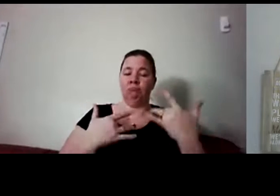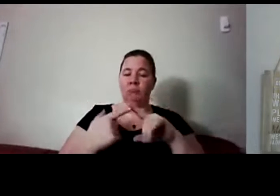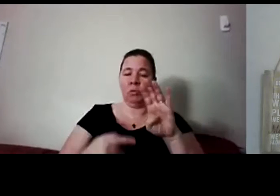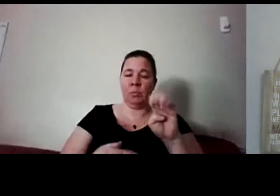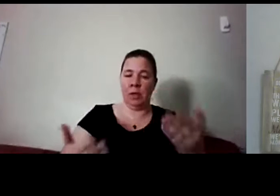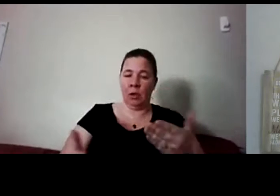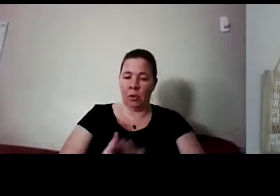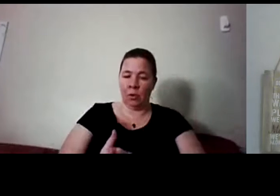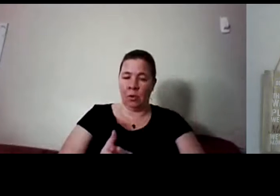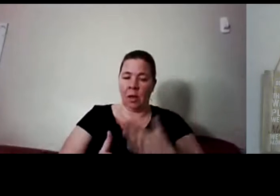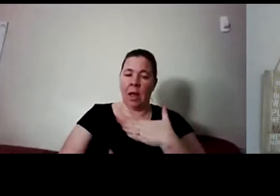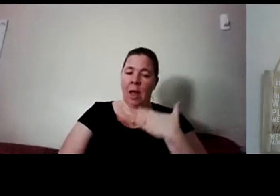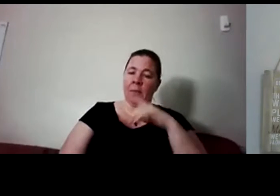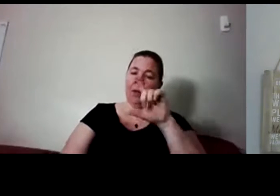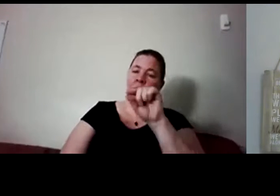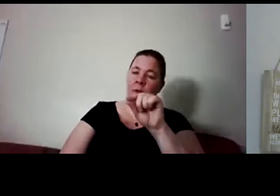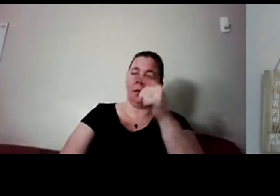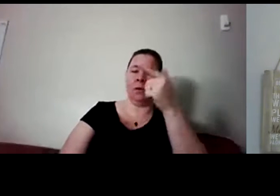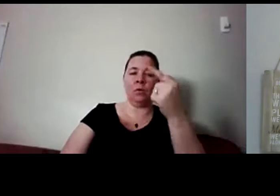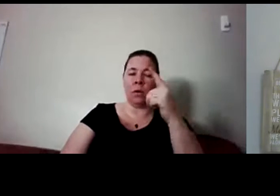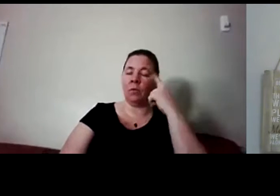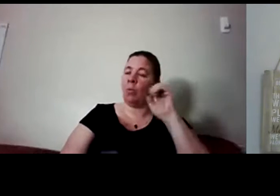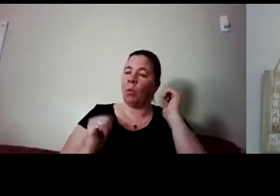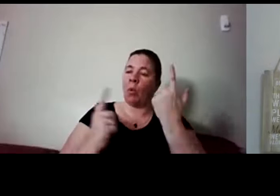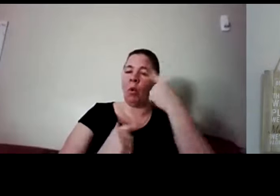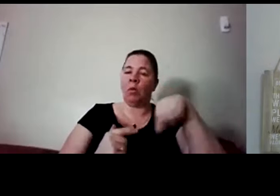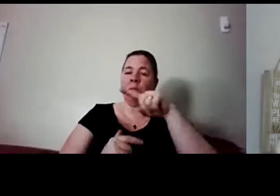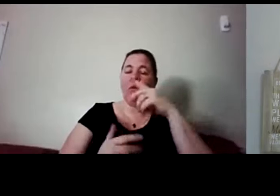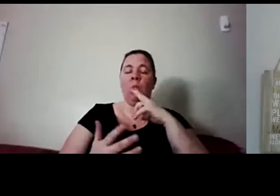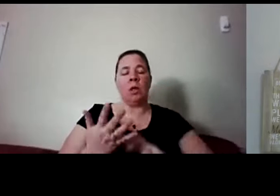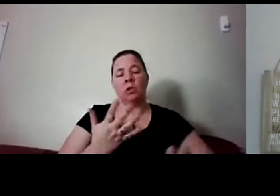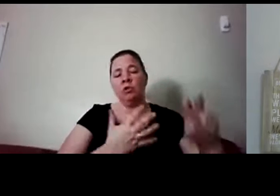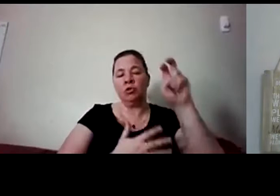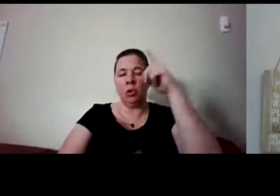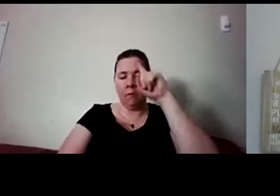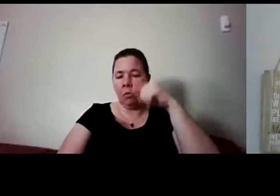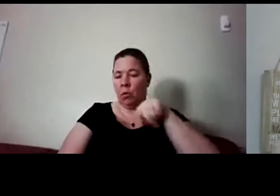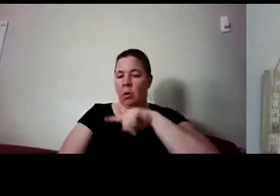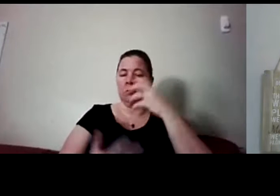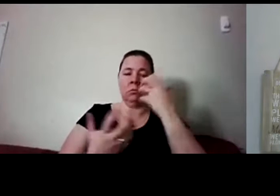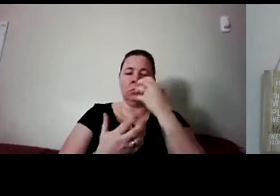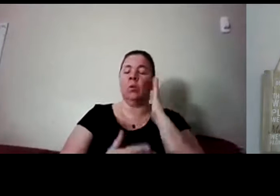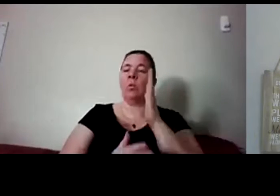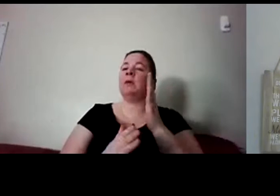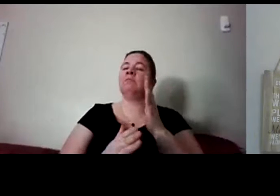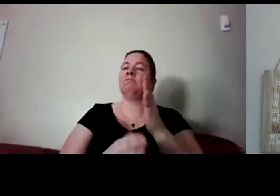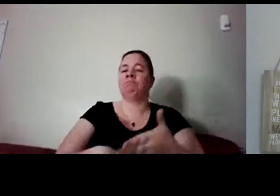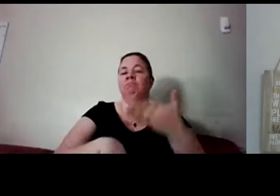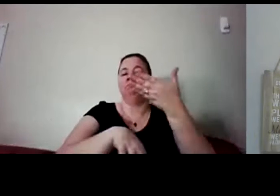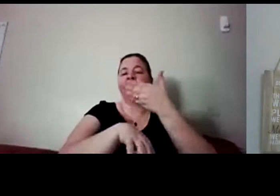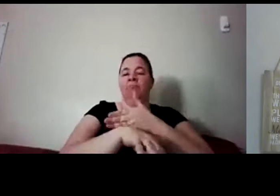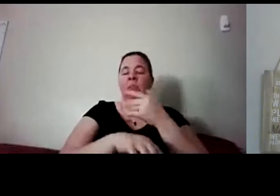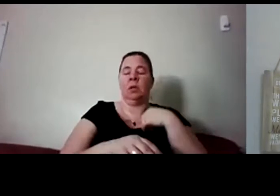happy 2021 to all of you. And what a journey it's been and what a journey it's going to be. So get on this bus and